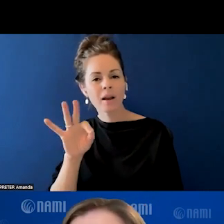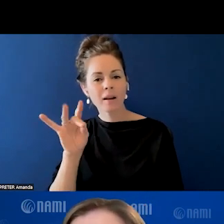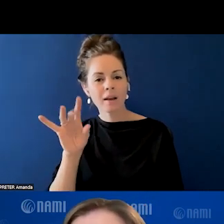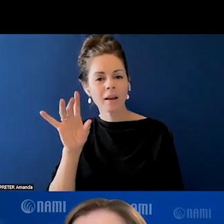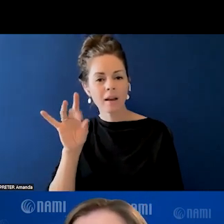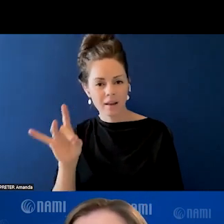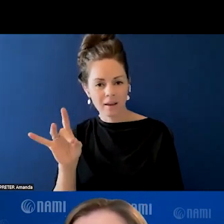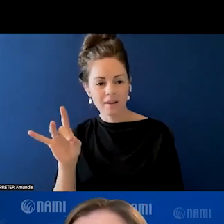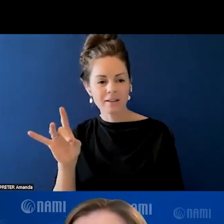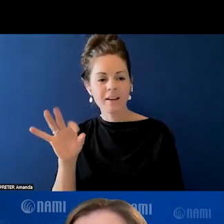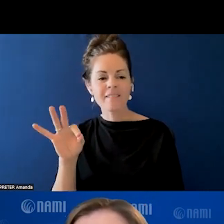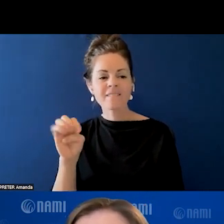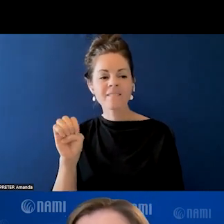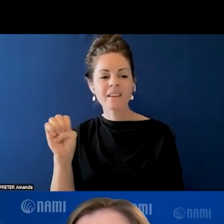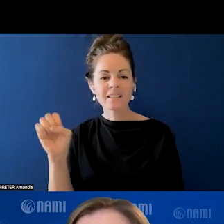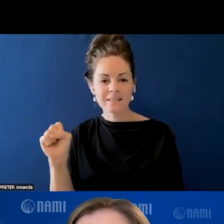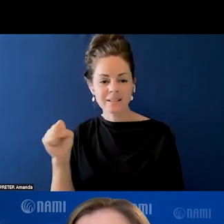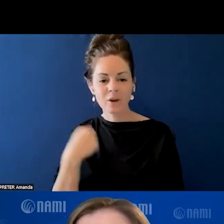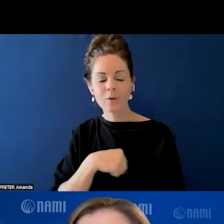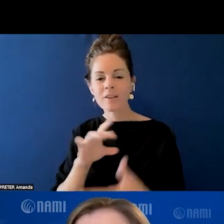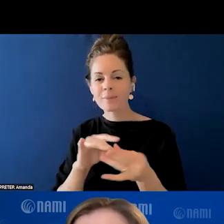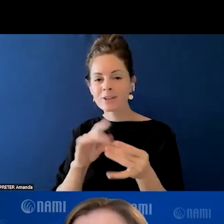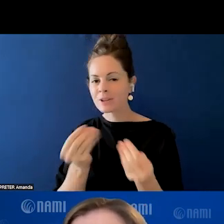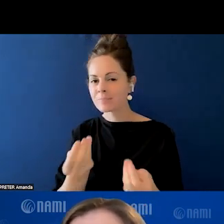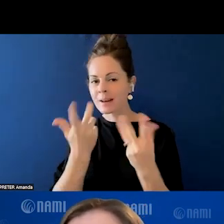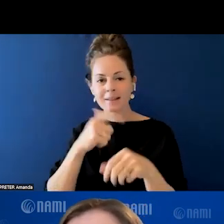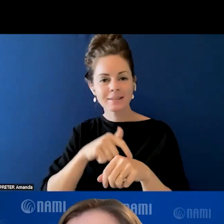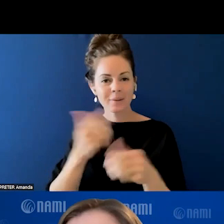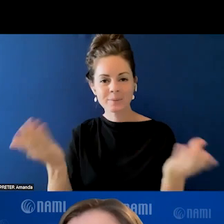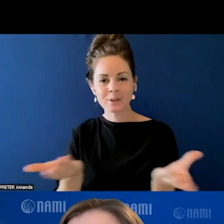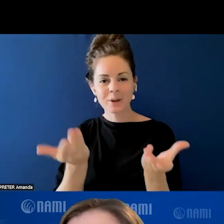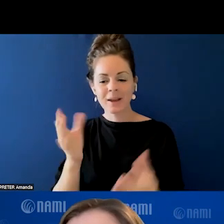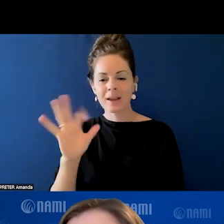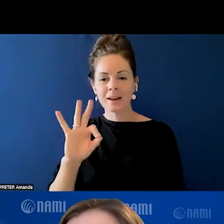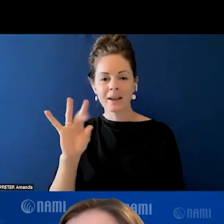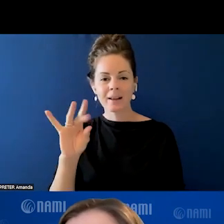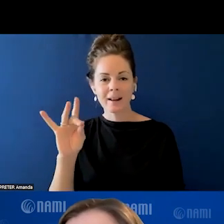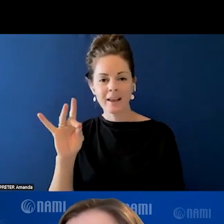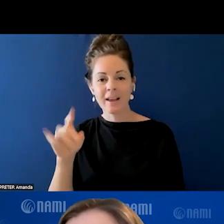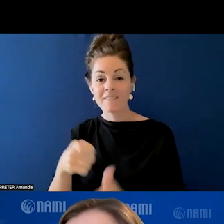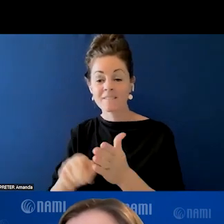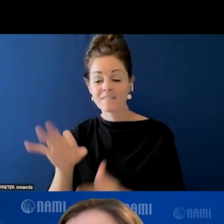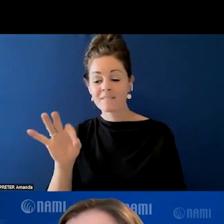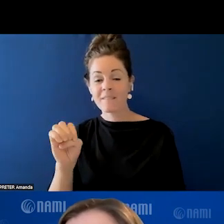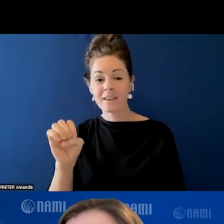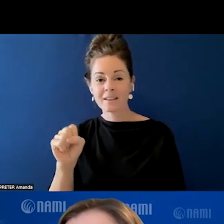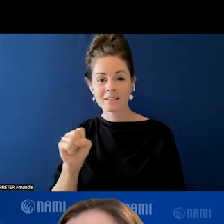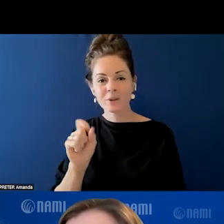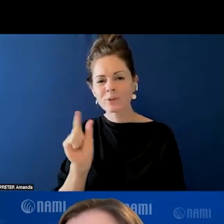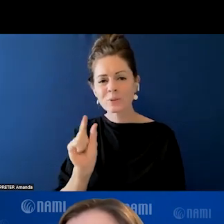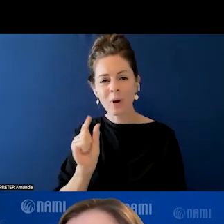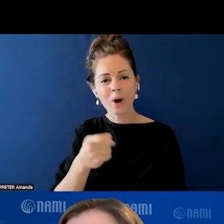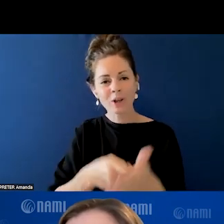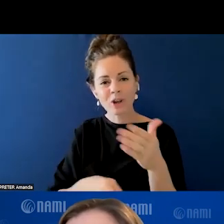fees. I know we have mentioned many times on the jam here that 988 fees, which are small charges